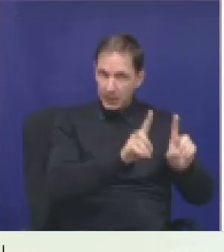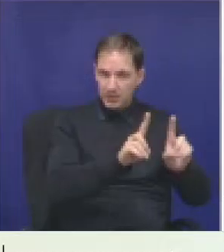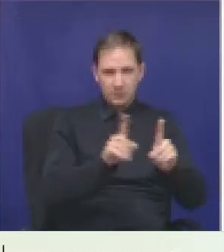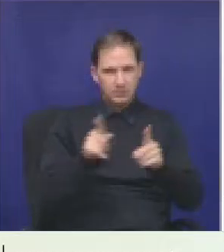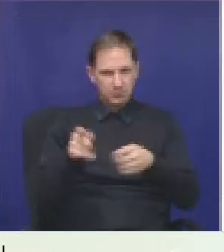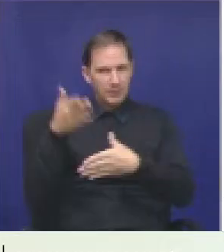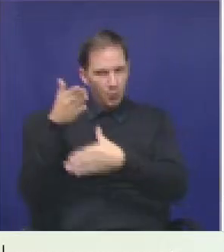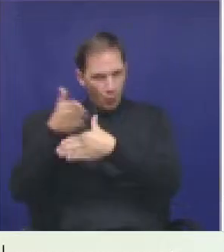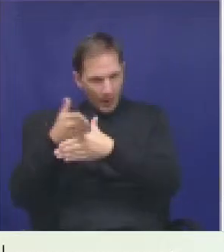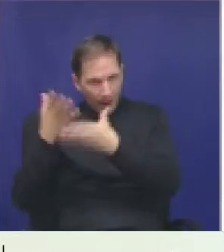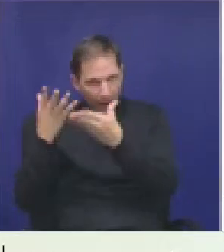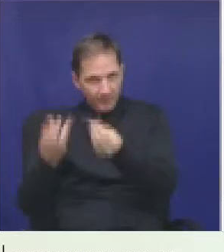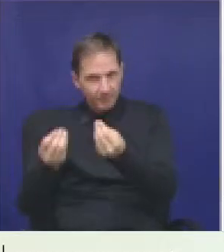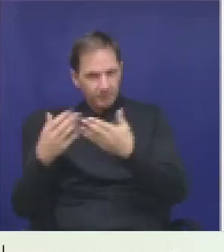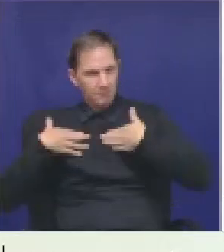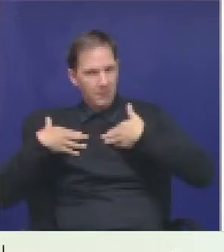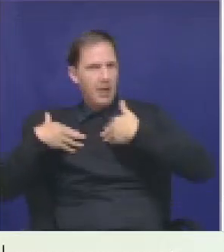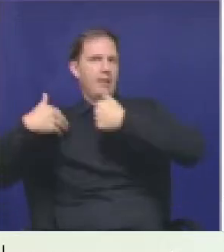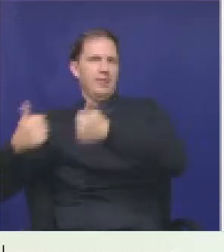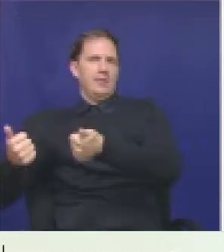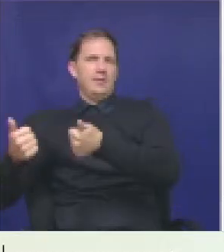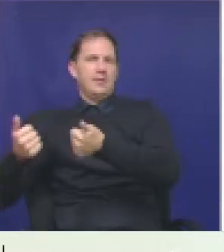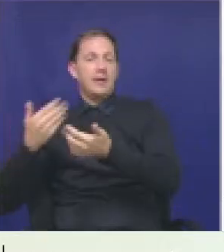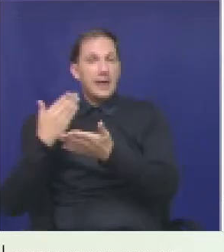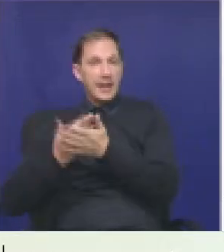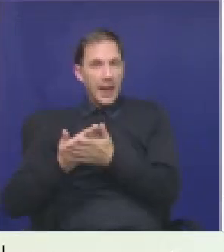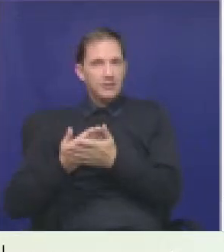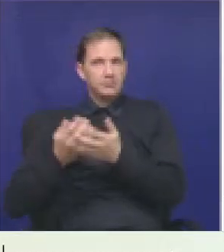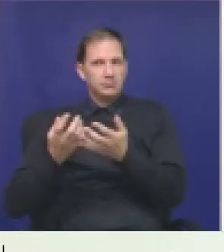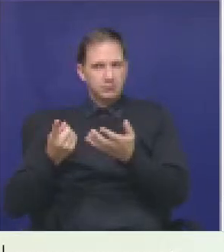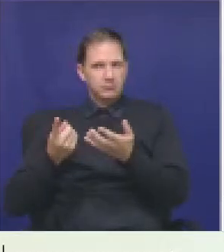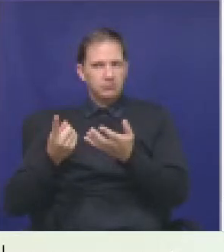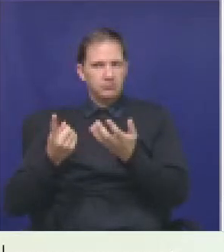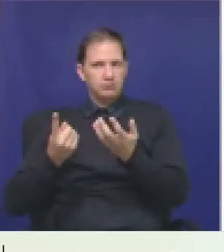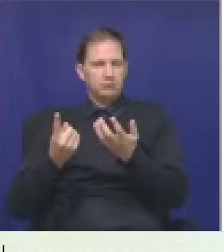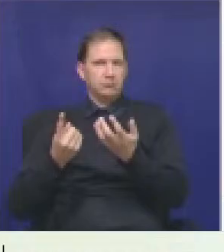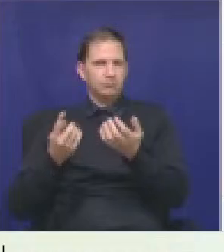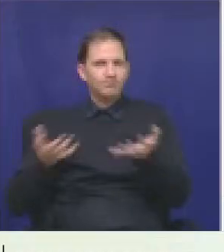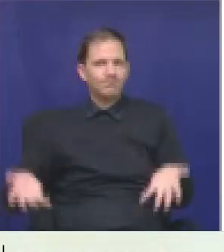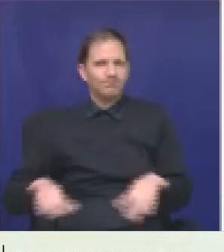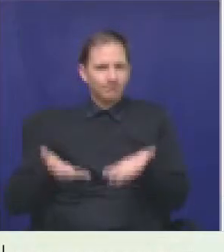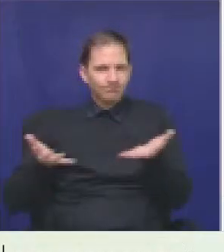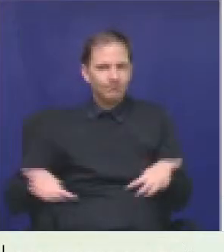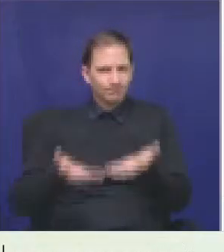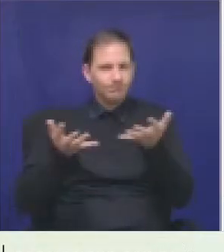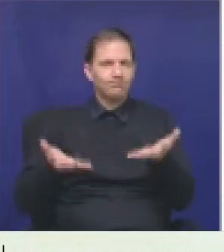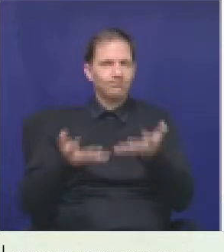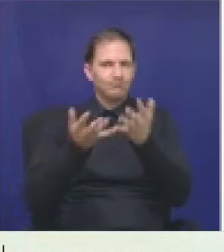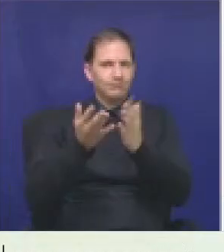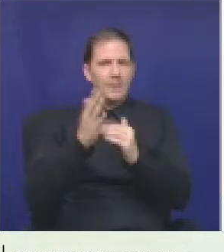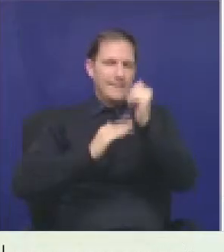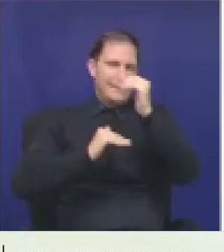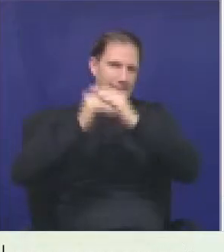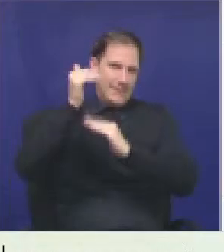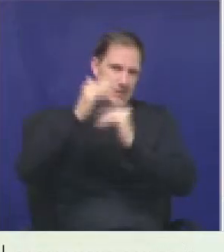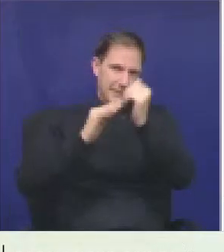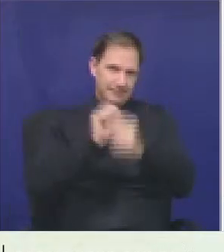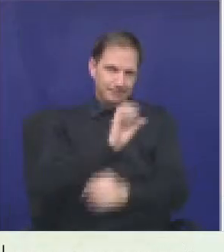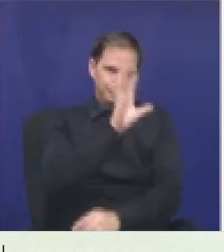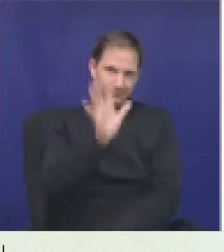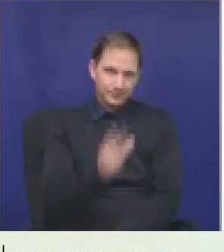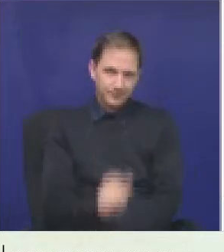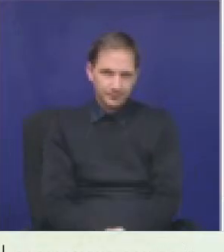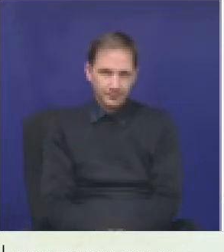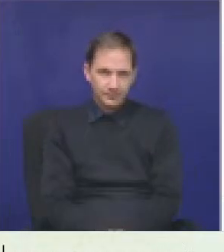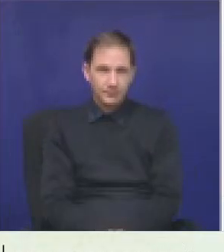can their energy, innovation, and numbers become the engine of our nation's future. So, as the Minister tables this budget vote